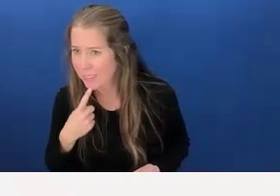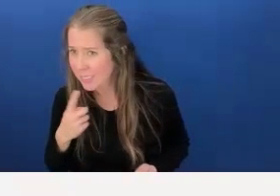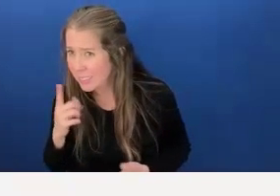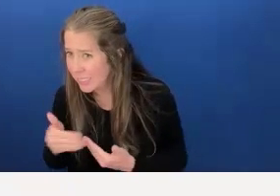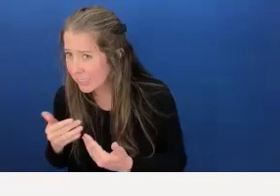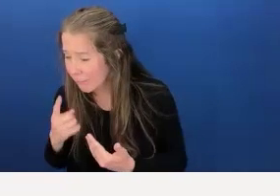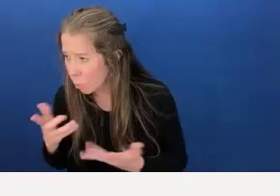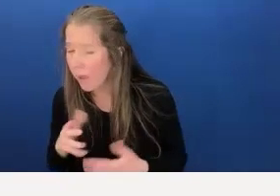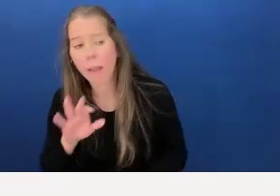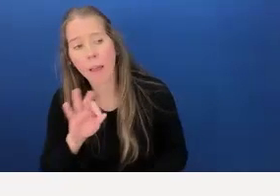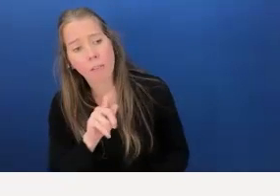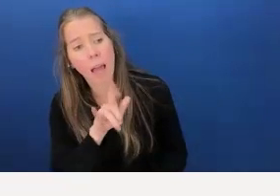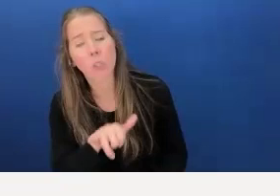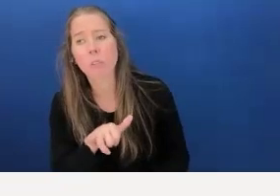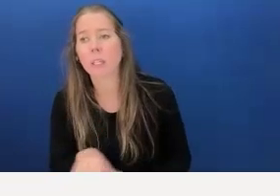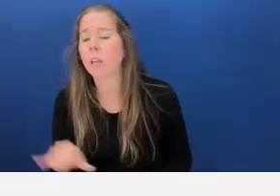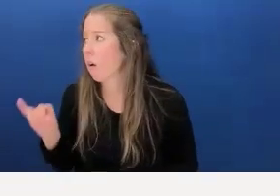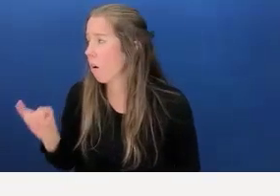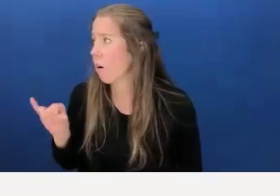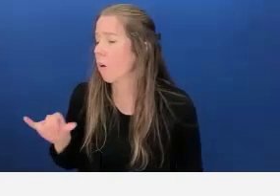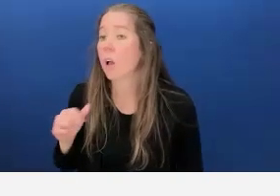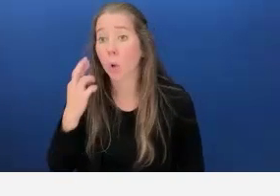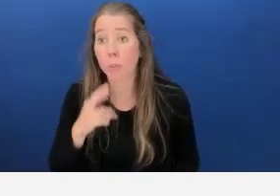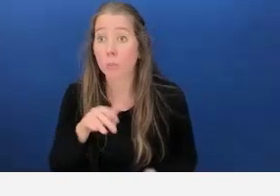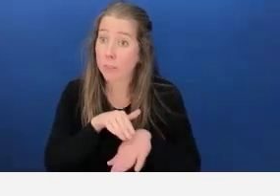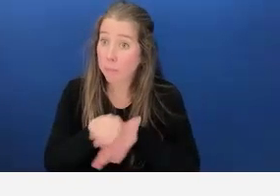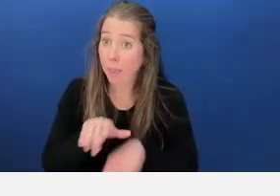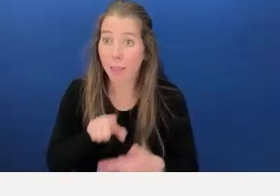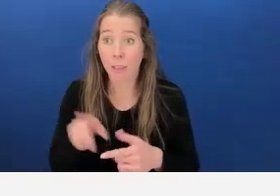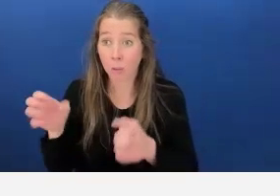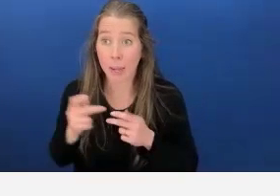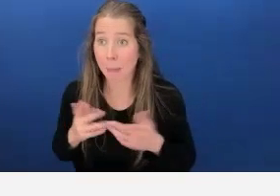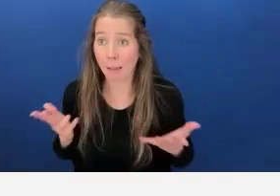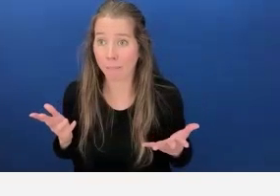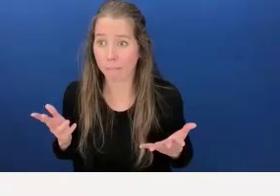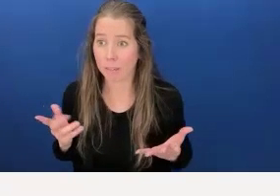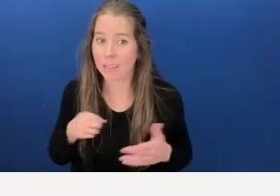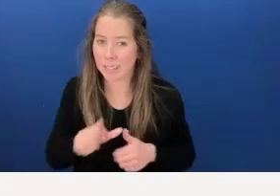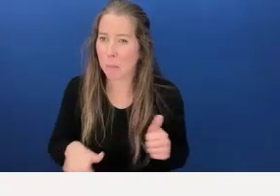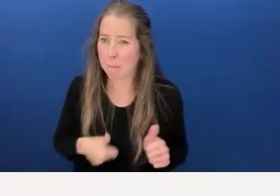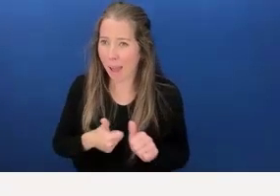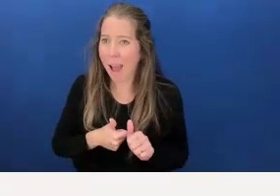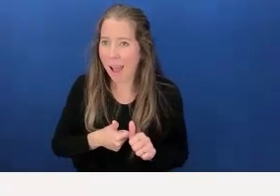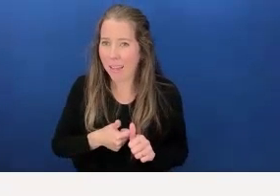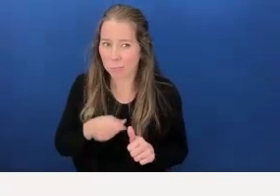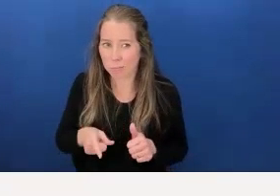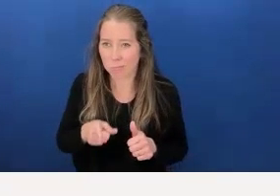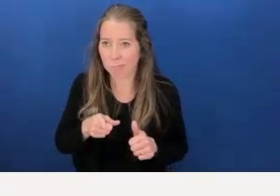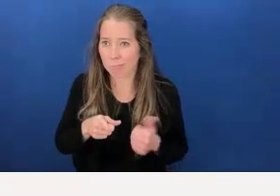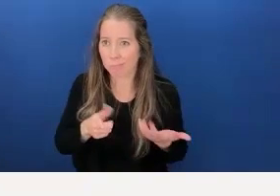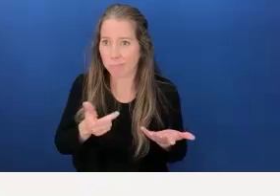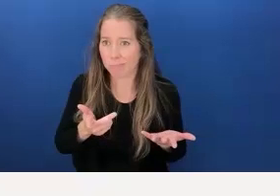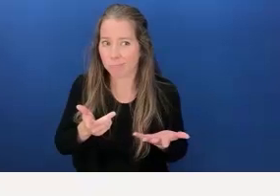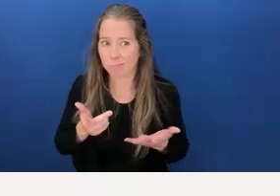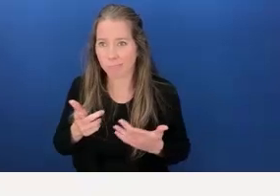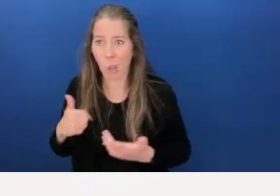what? Faculty. Oh. Right? Because you submit and you get it back. This is just behind all the scenes stuff and, you know,